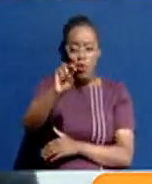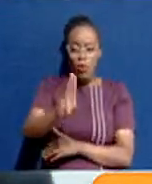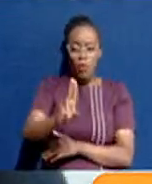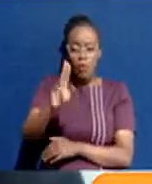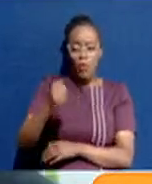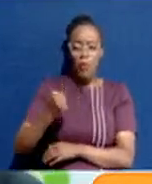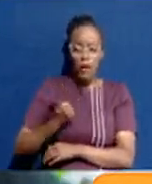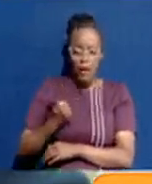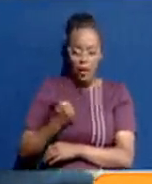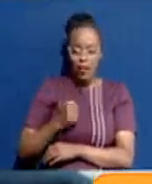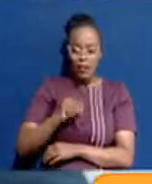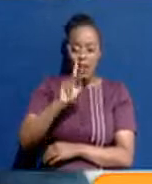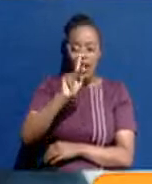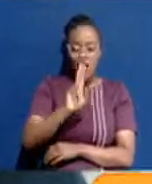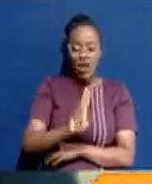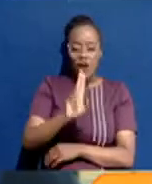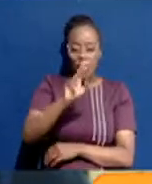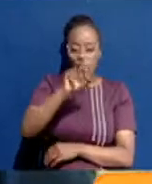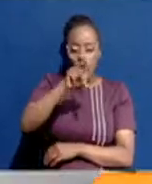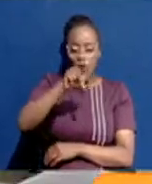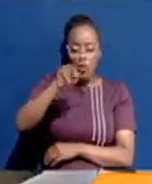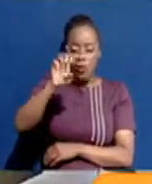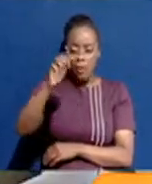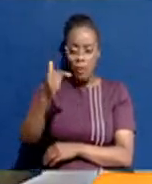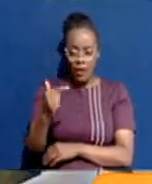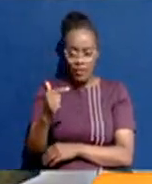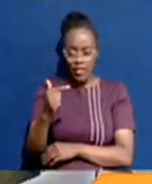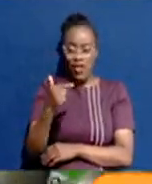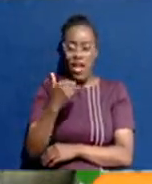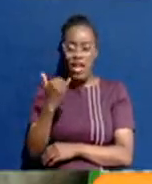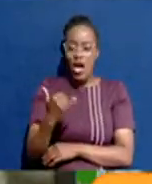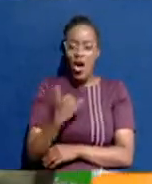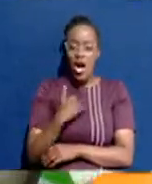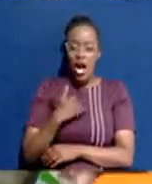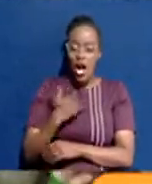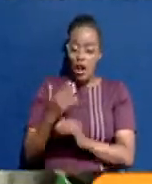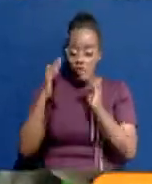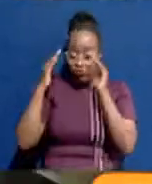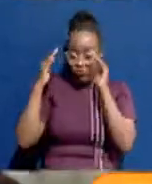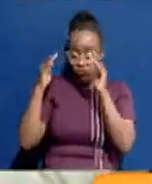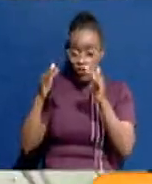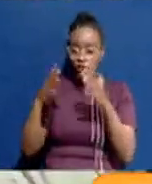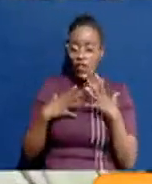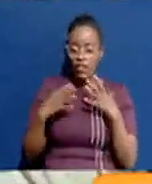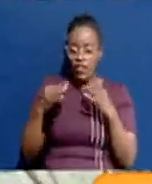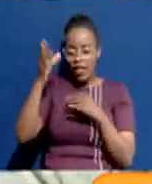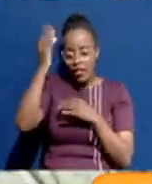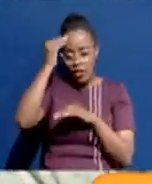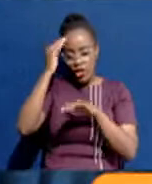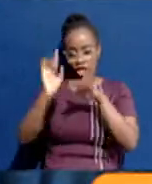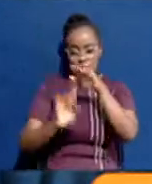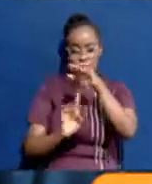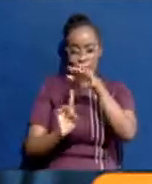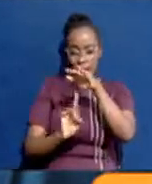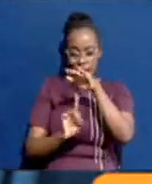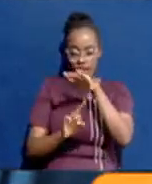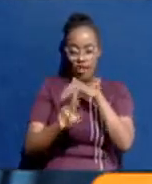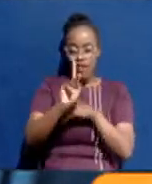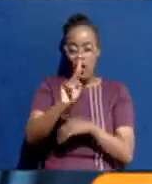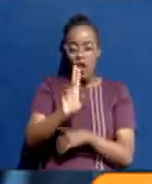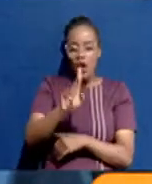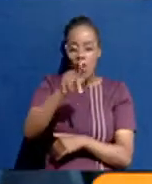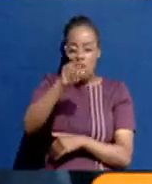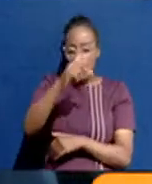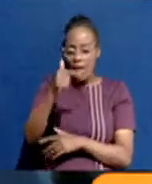Kenya Union of Post-Primary Education Teachers, KUPPET, has now turned its guns on the health and education ministries. KUPPET